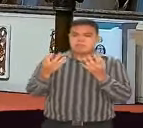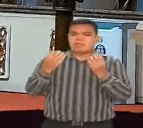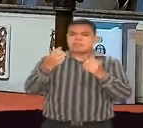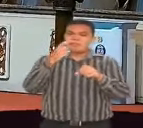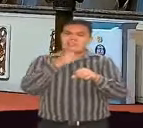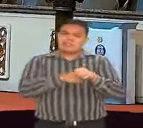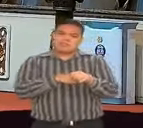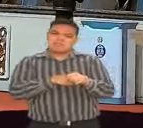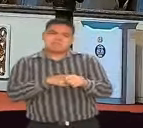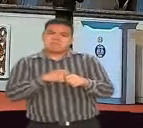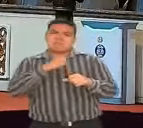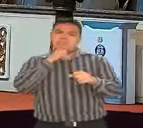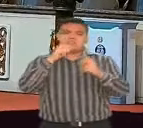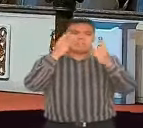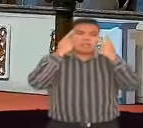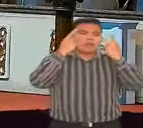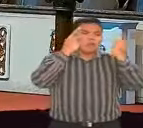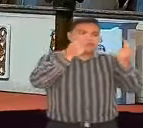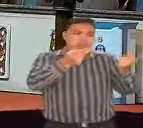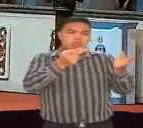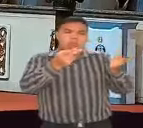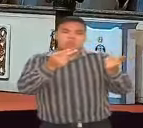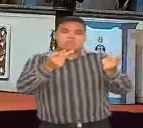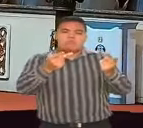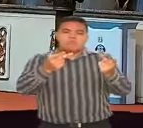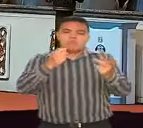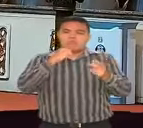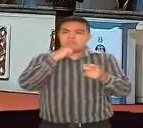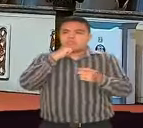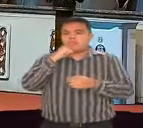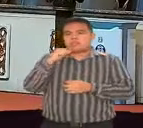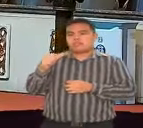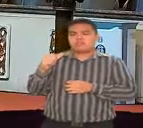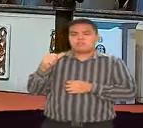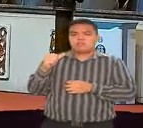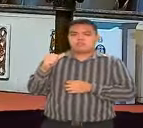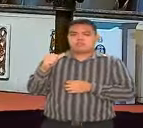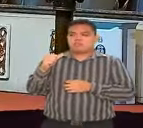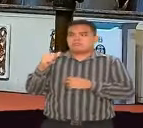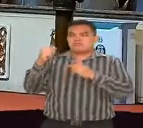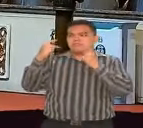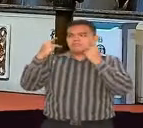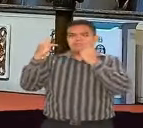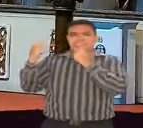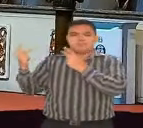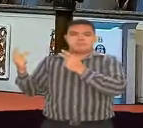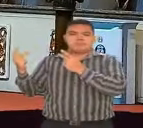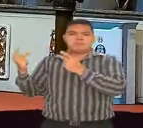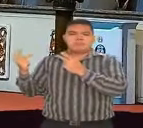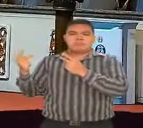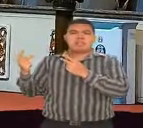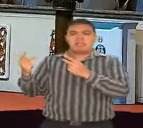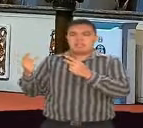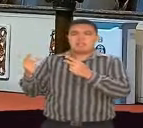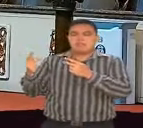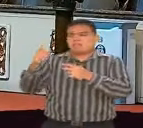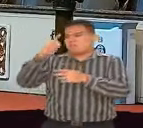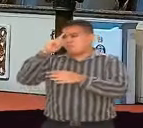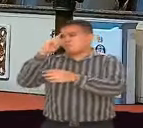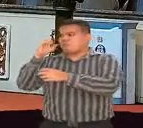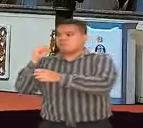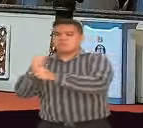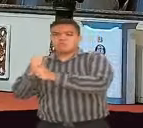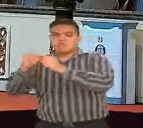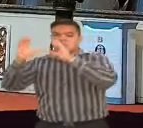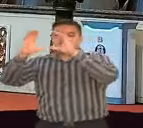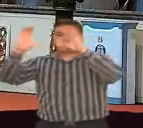many times kung dili ta magbantay, kung dili nato ni matngunan, magsalig ta sa atong